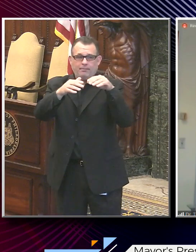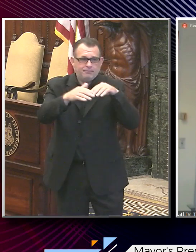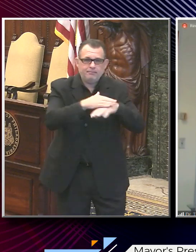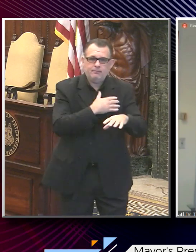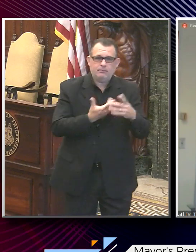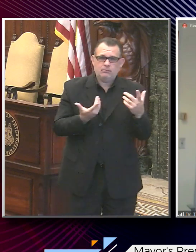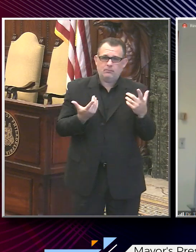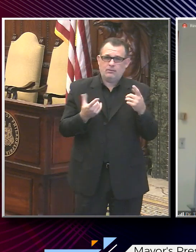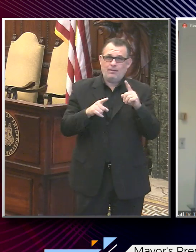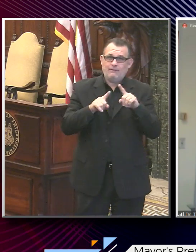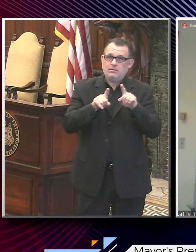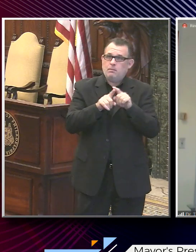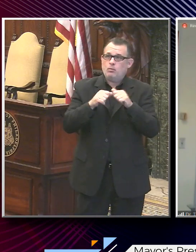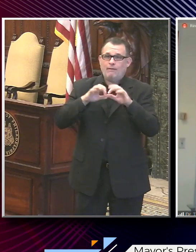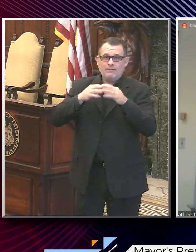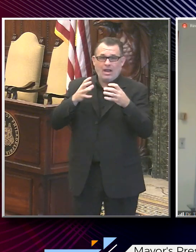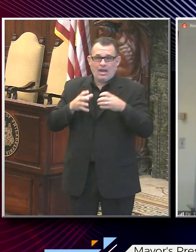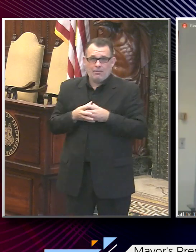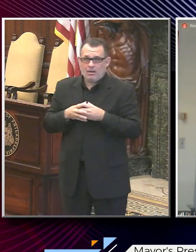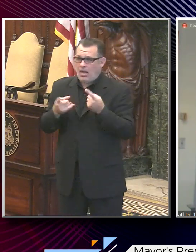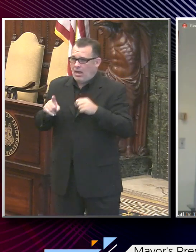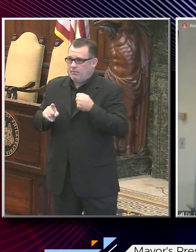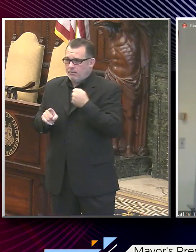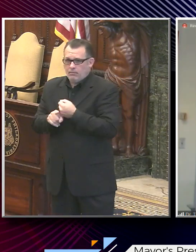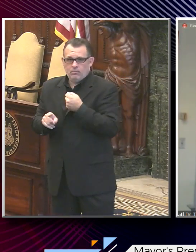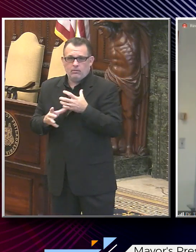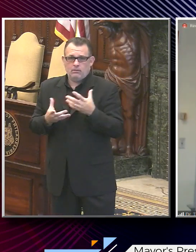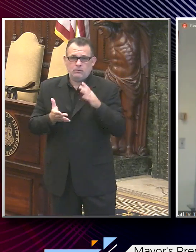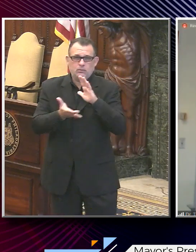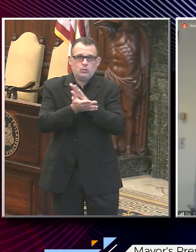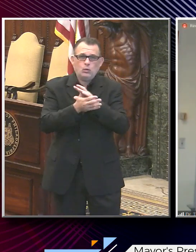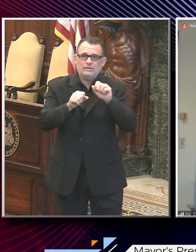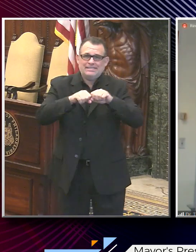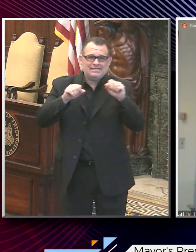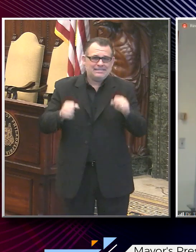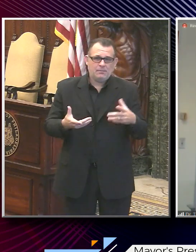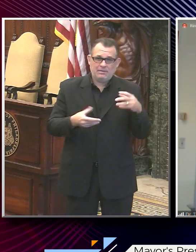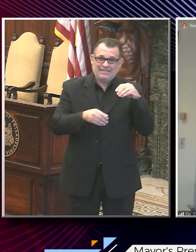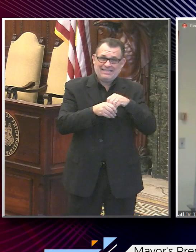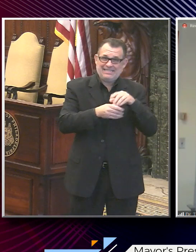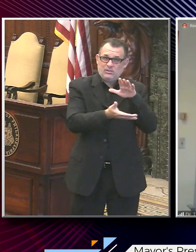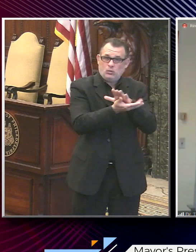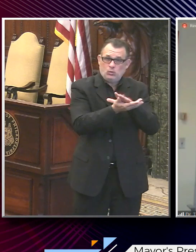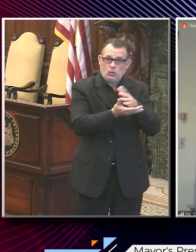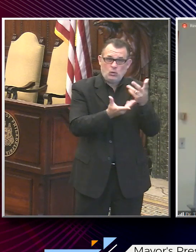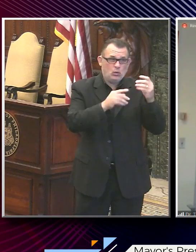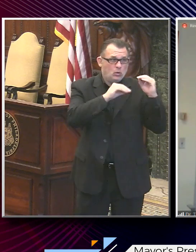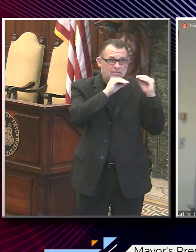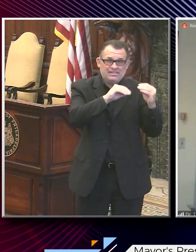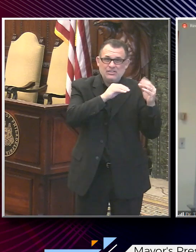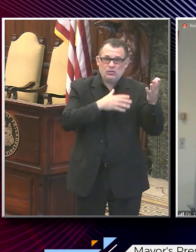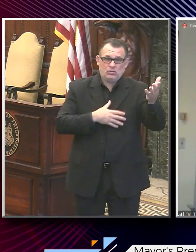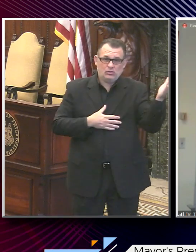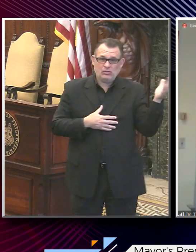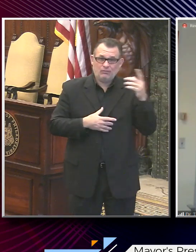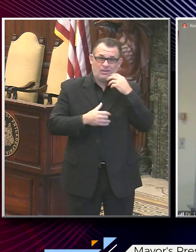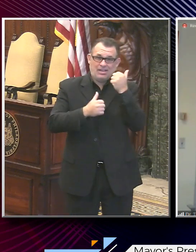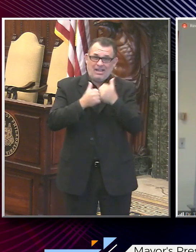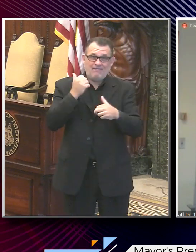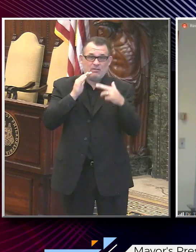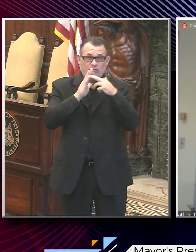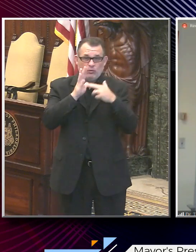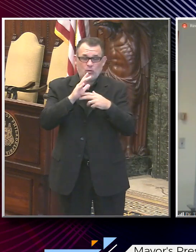But I can say that we have worked with all the school systems that are having any in-person instruction to have every precaution that we could consider be put in place.